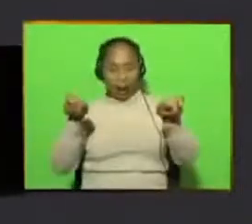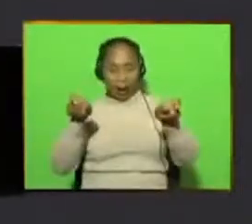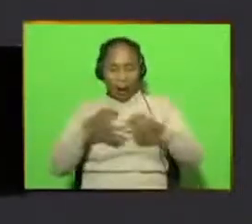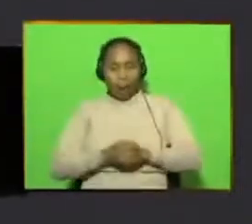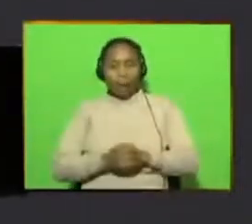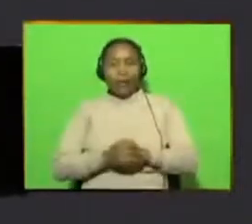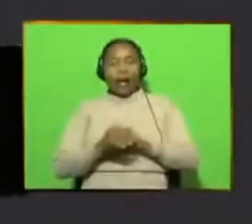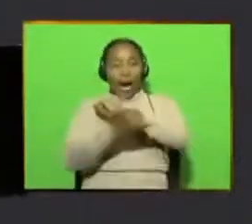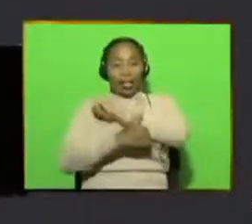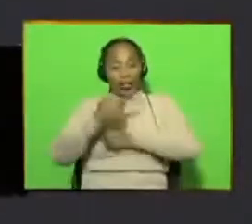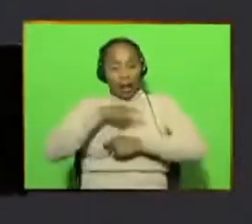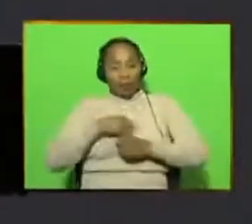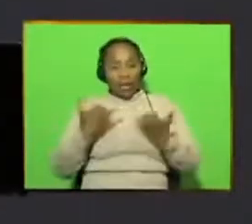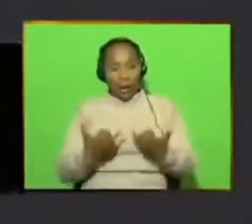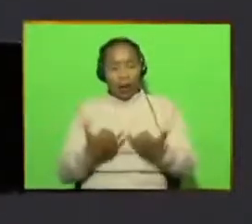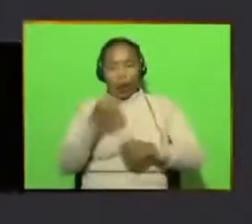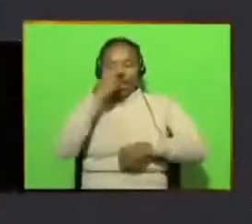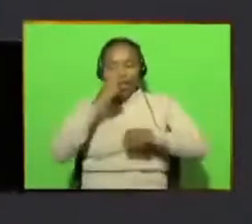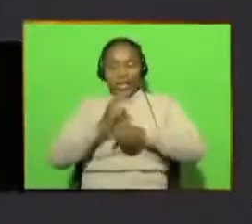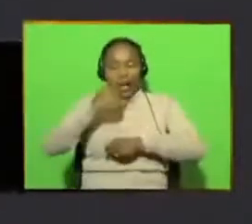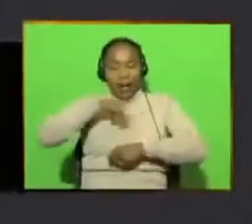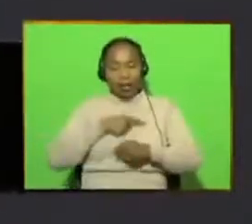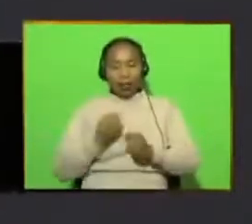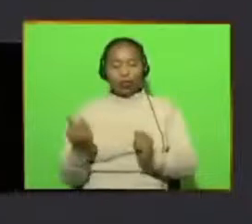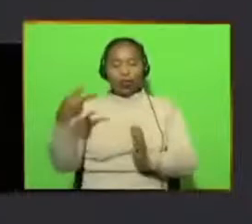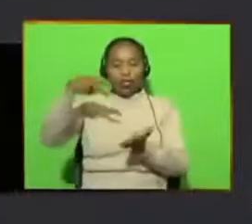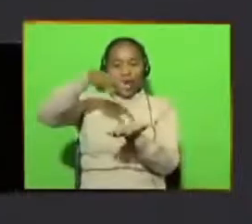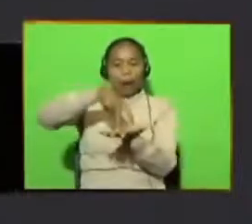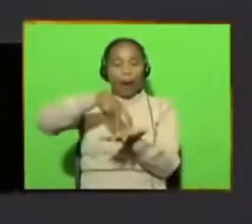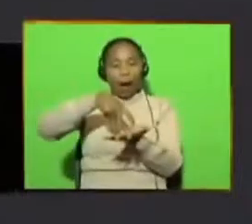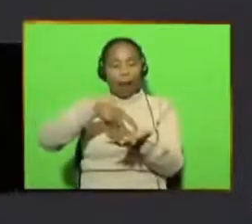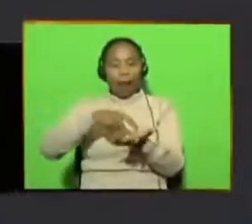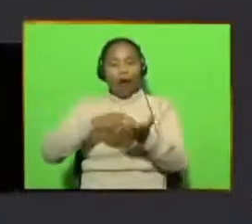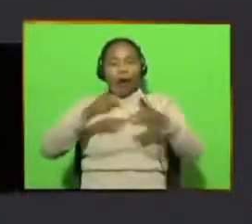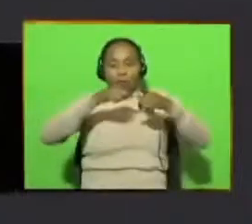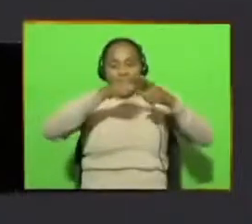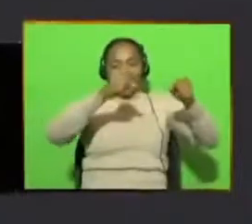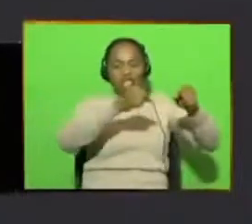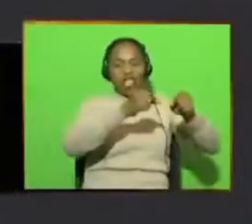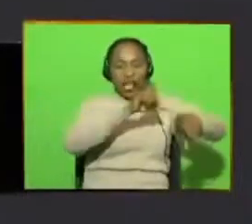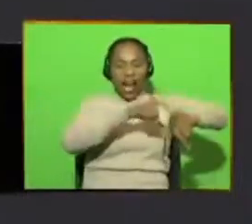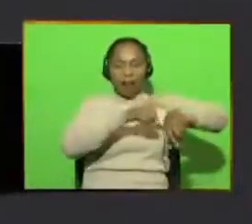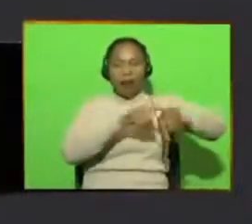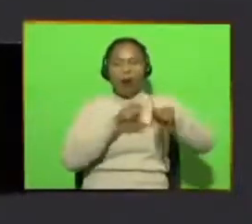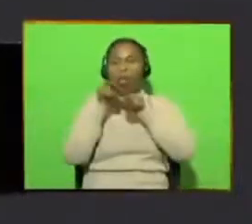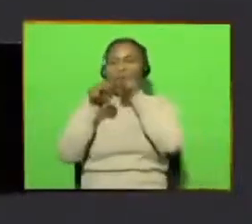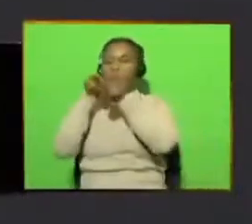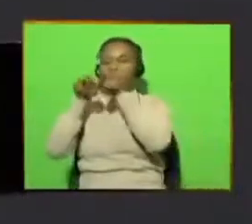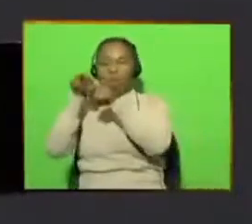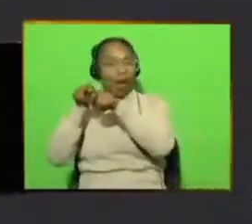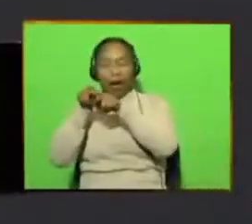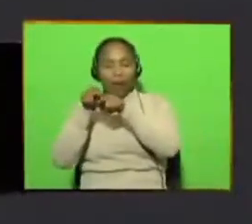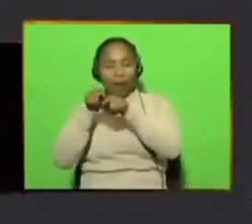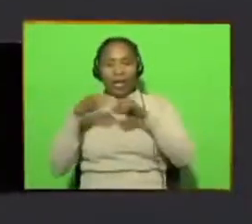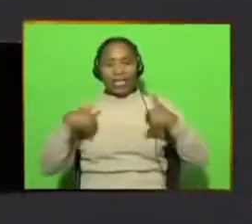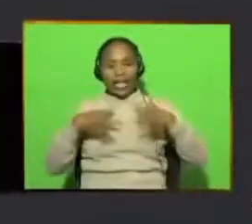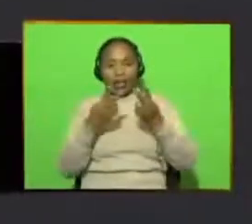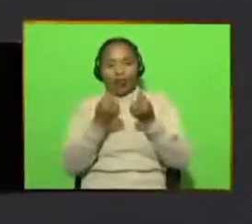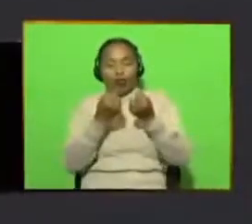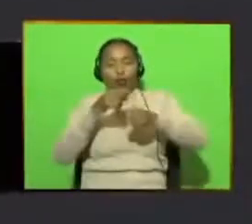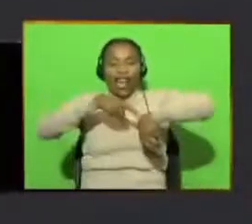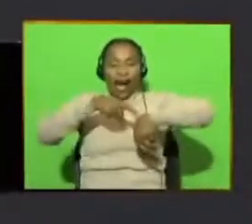now to step up, to end the era of finger pointing, and to start a new era